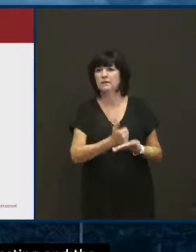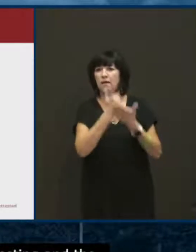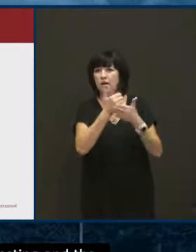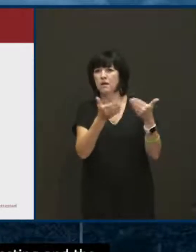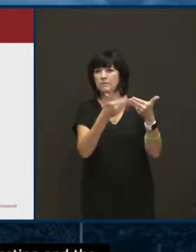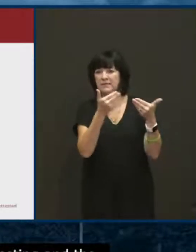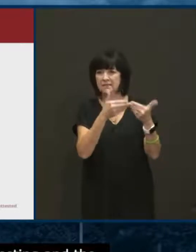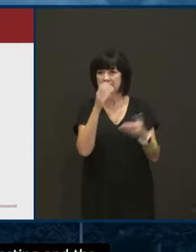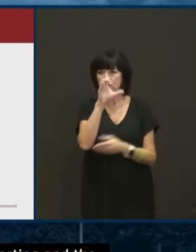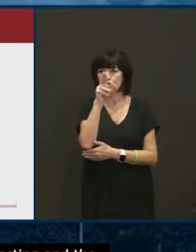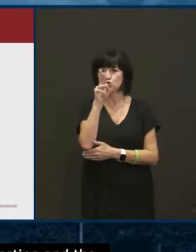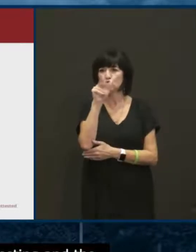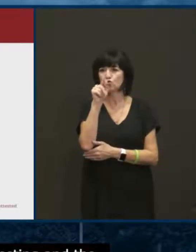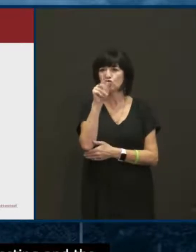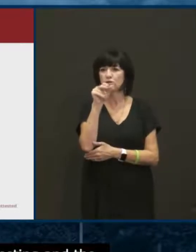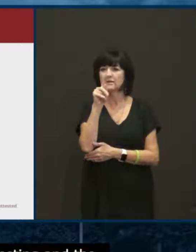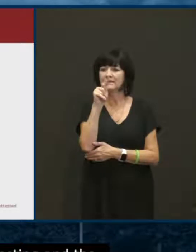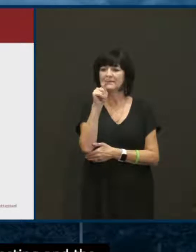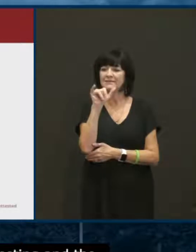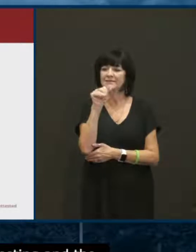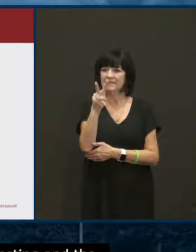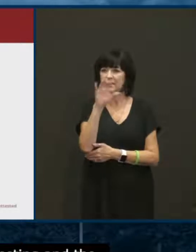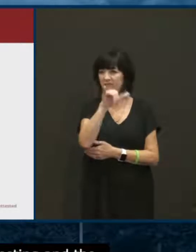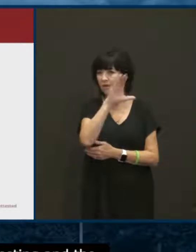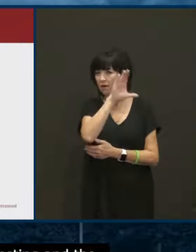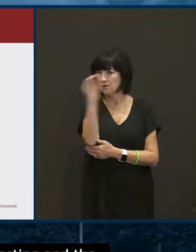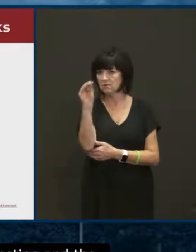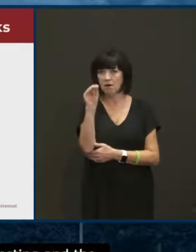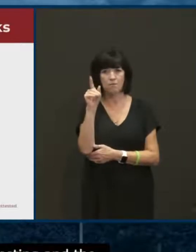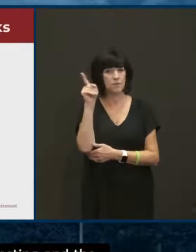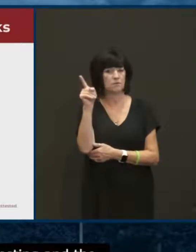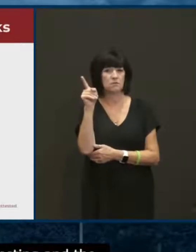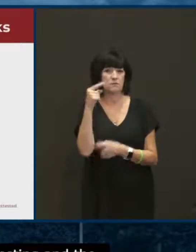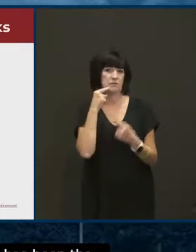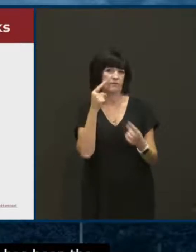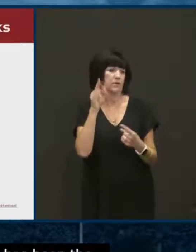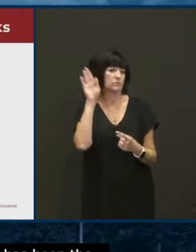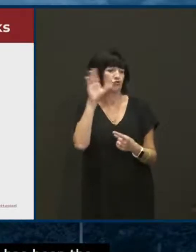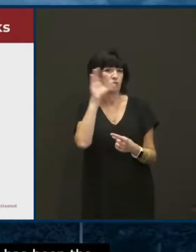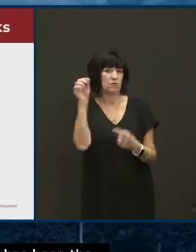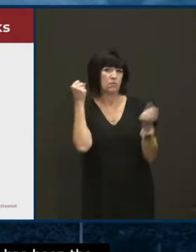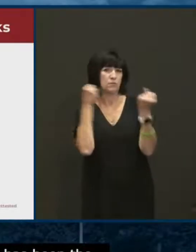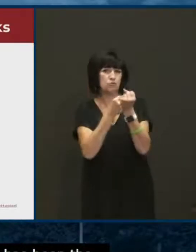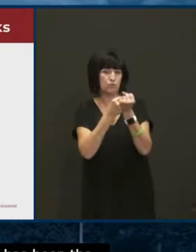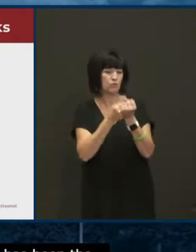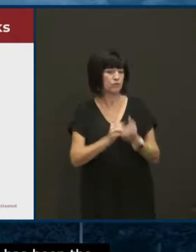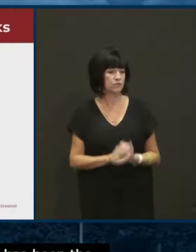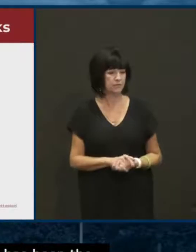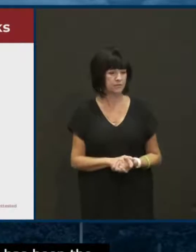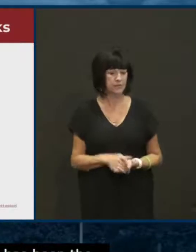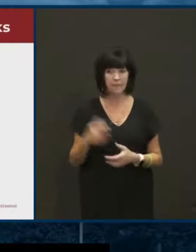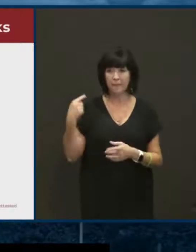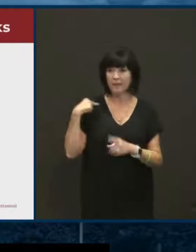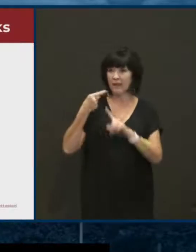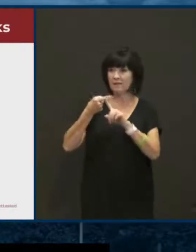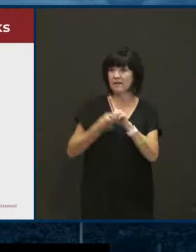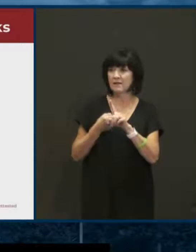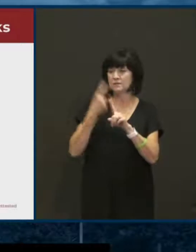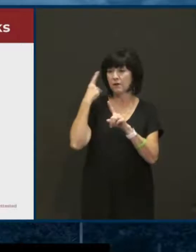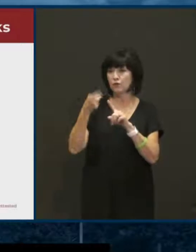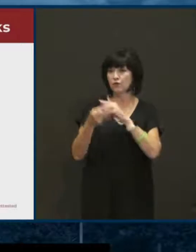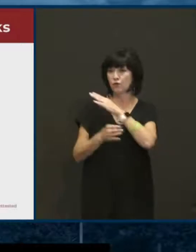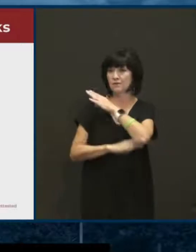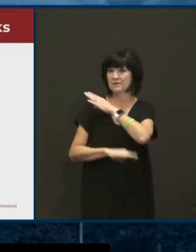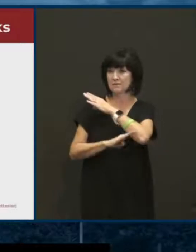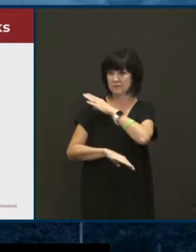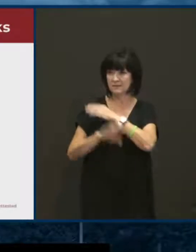Curative has been that backbone of the effort. No, absolutely. So last month, so for September, the